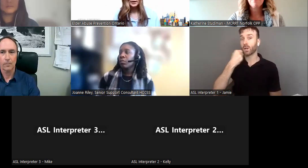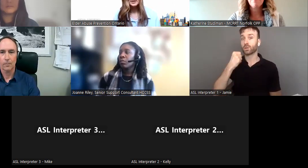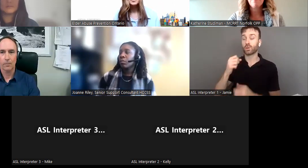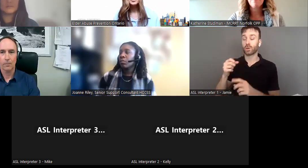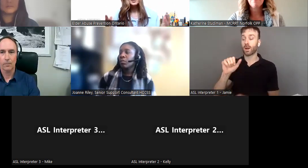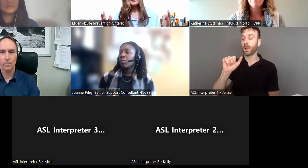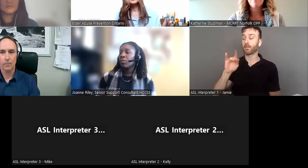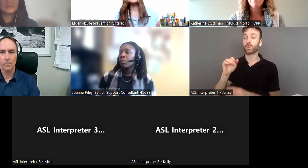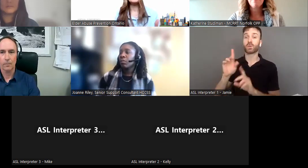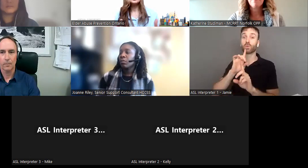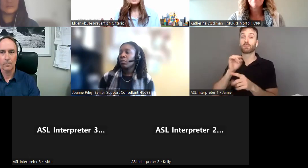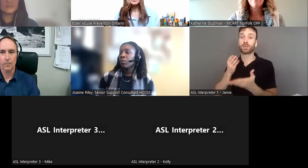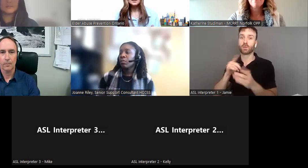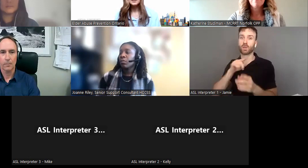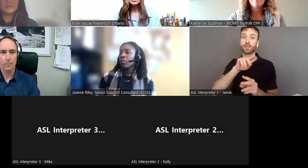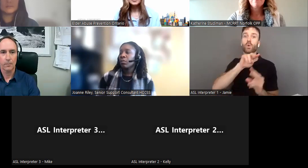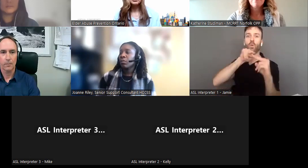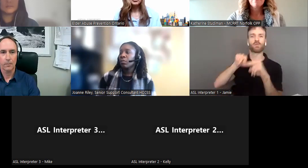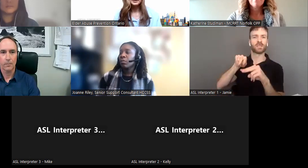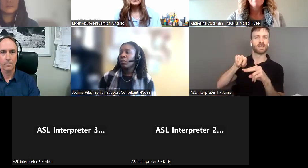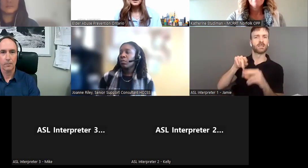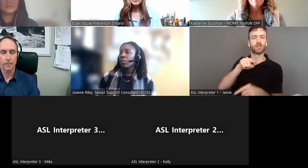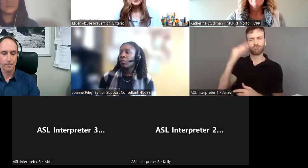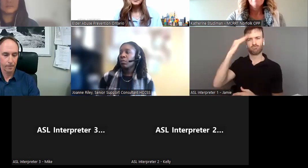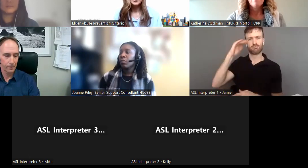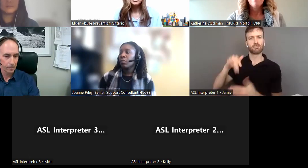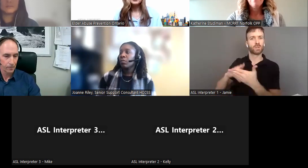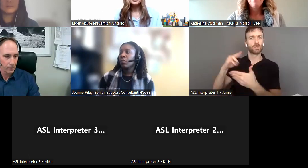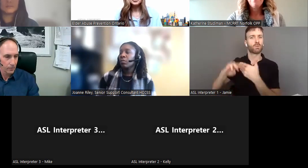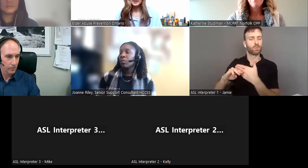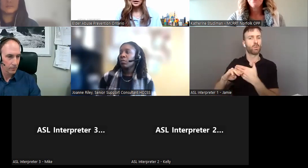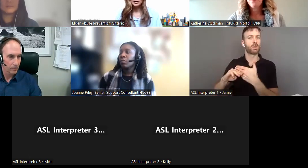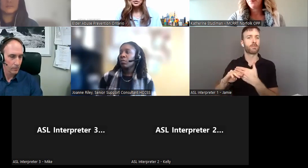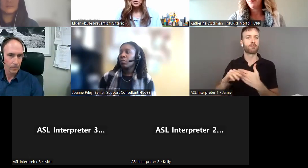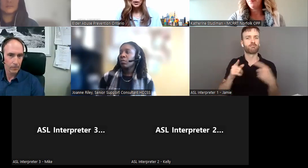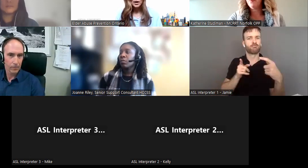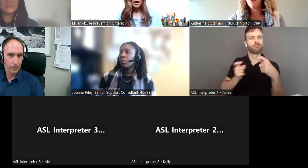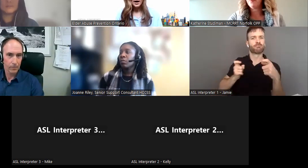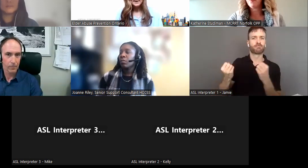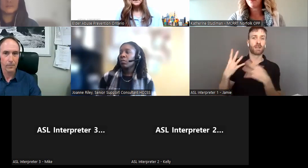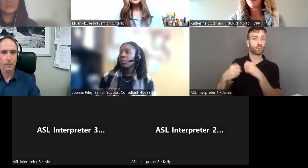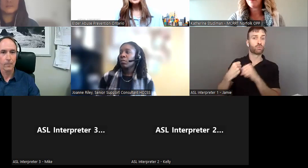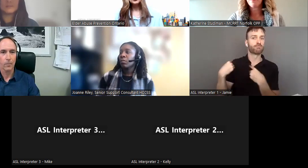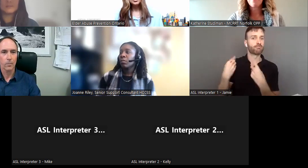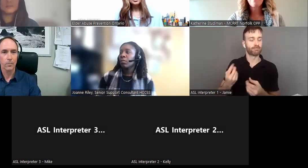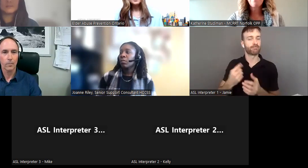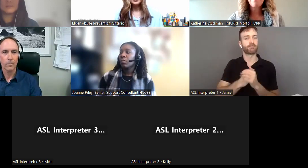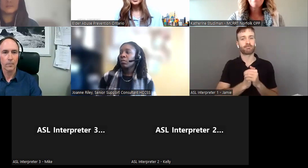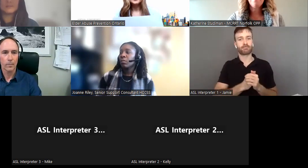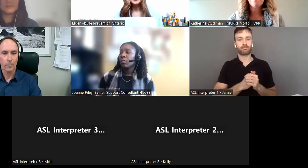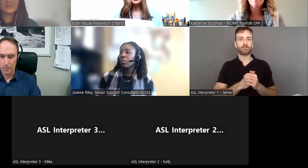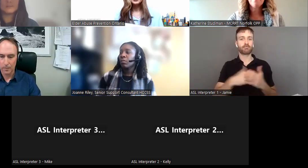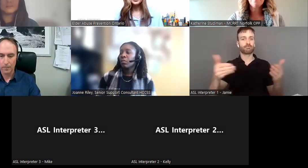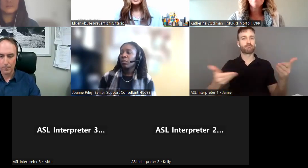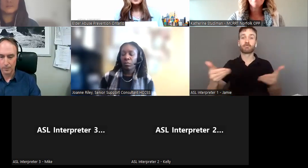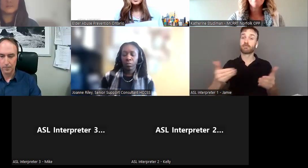that program, knows the ins and outs of that program, being the manager for so many years. So welcome